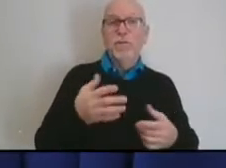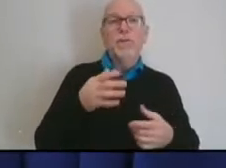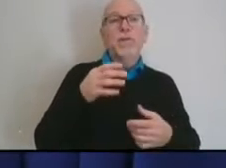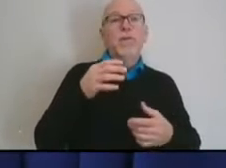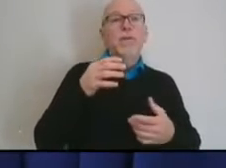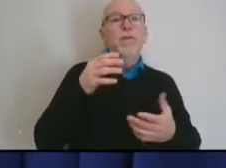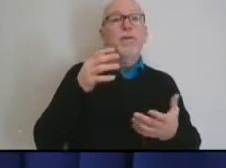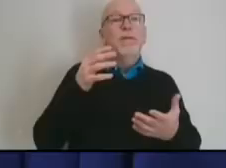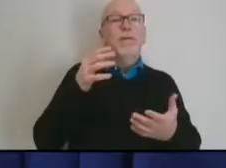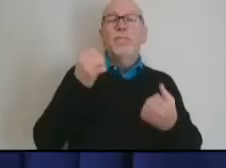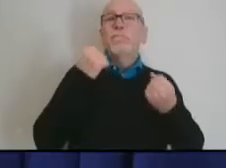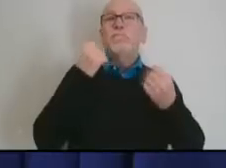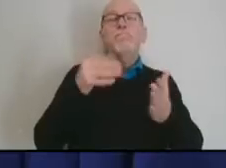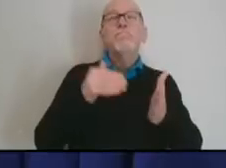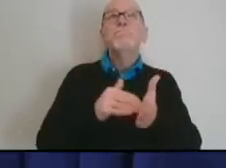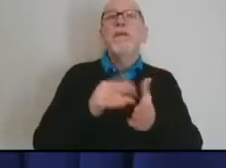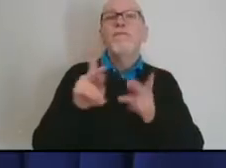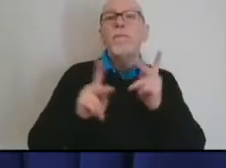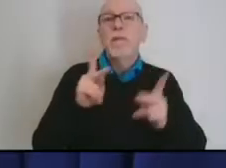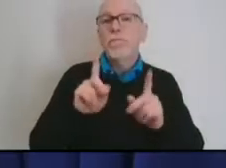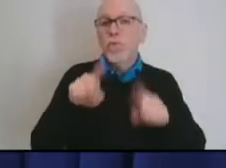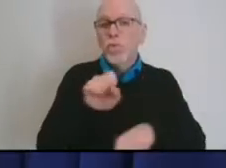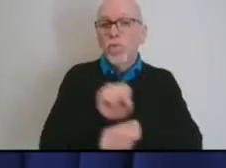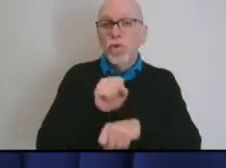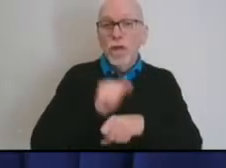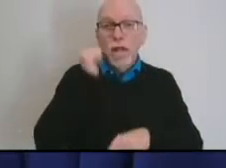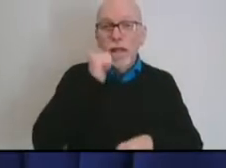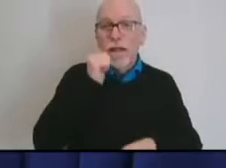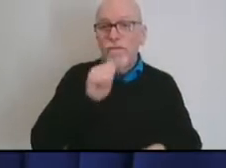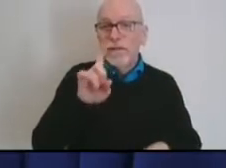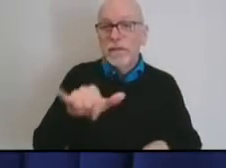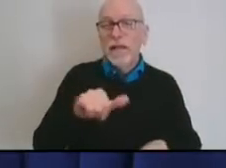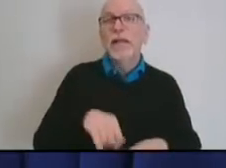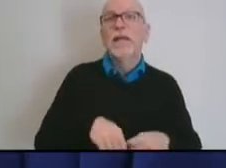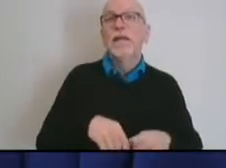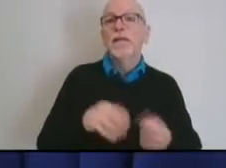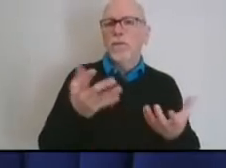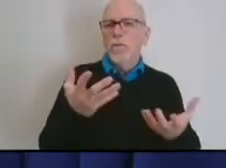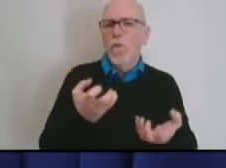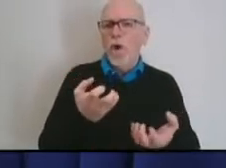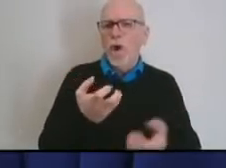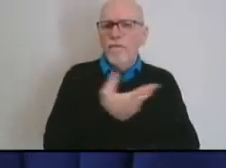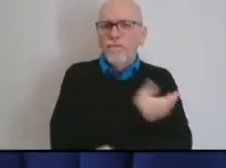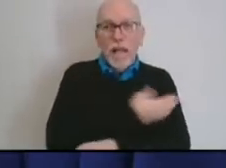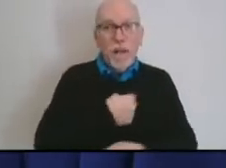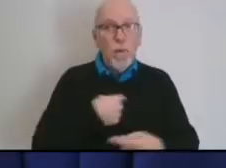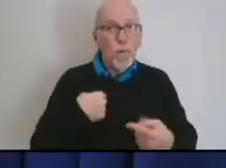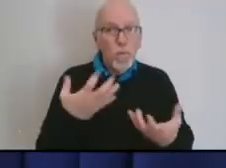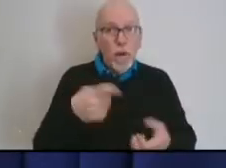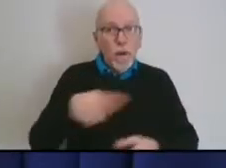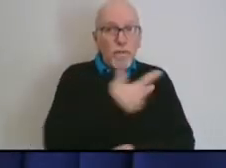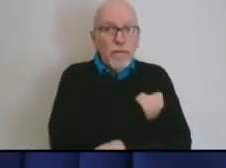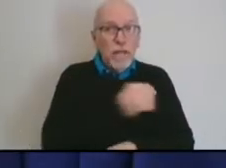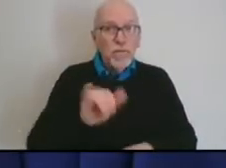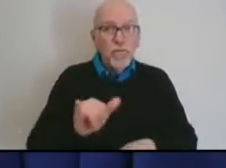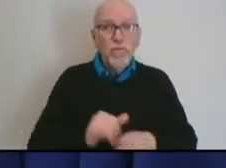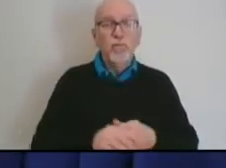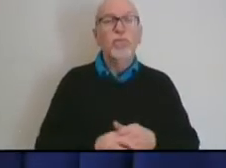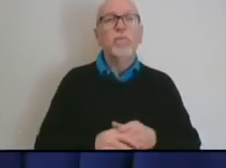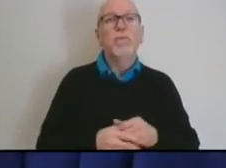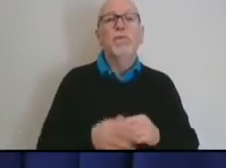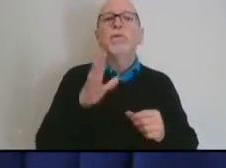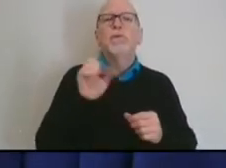who are, going to work every day that want vaccinated, and we want them to be vaccinated. So